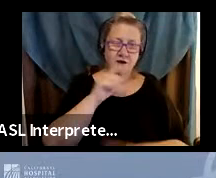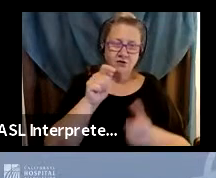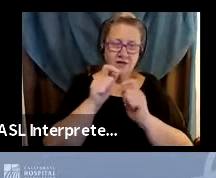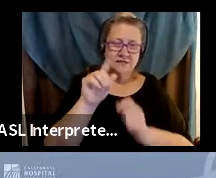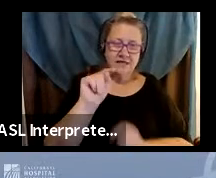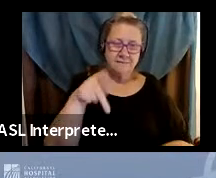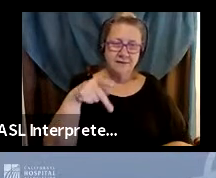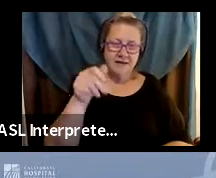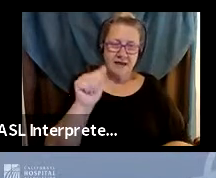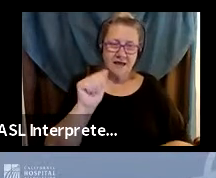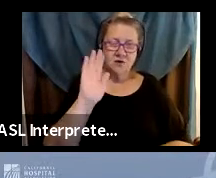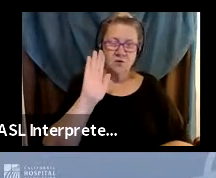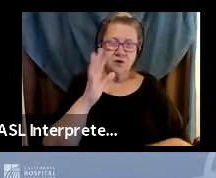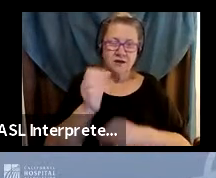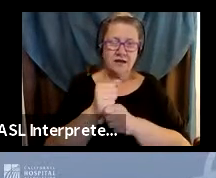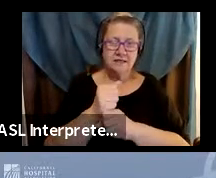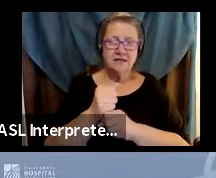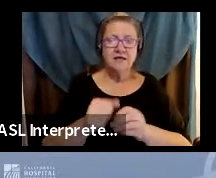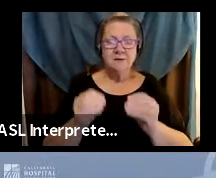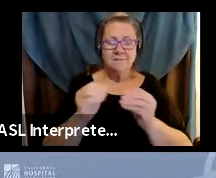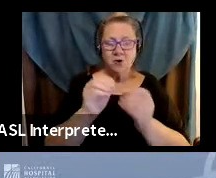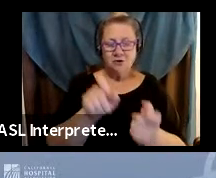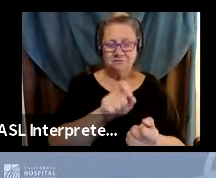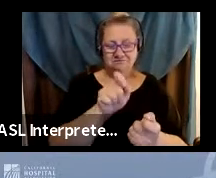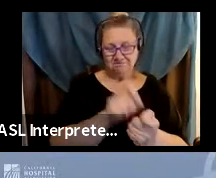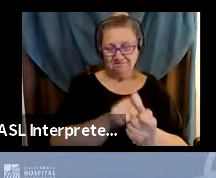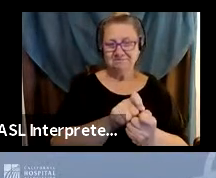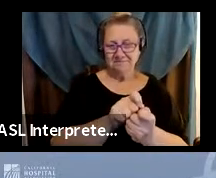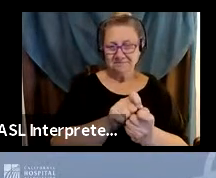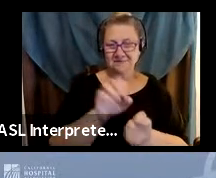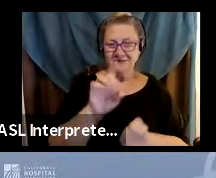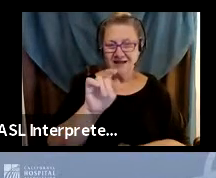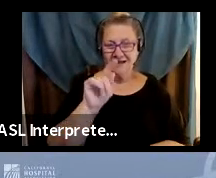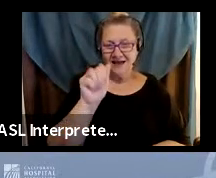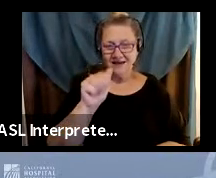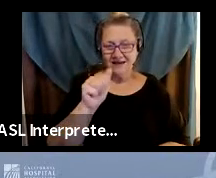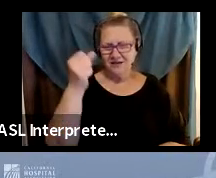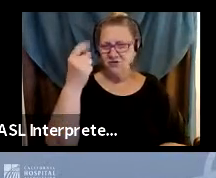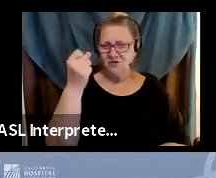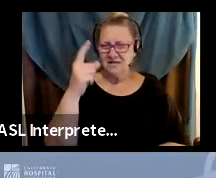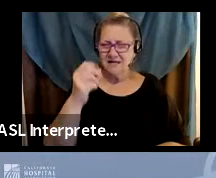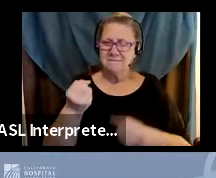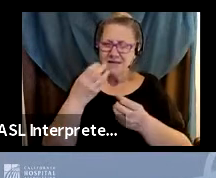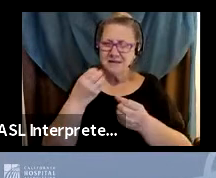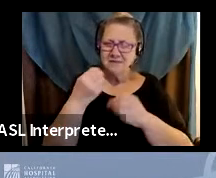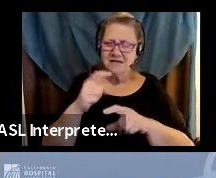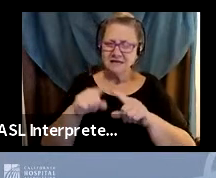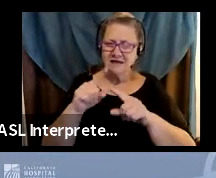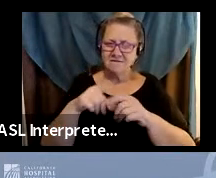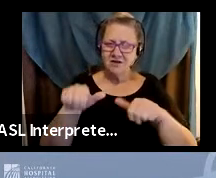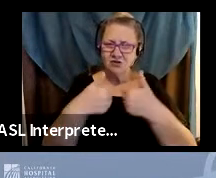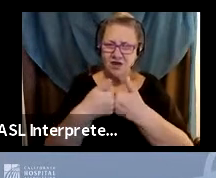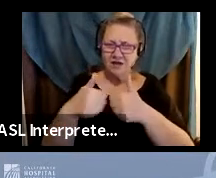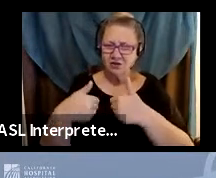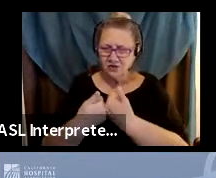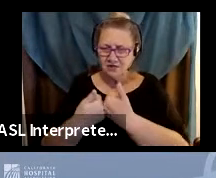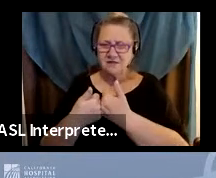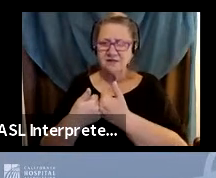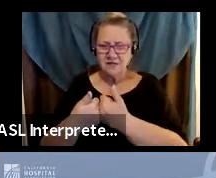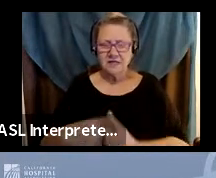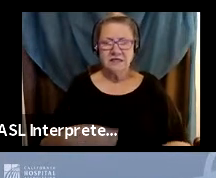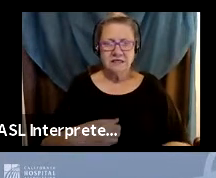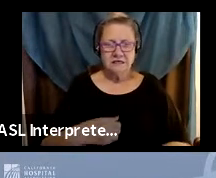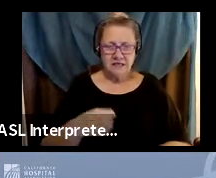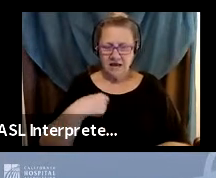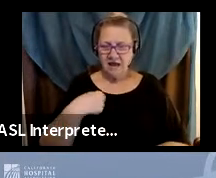more timely and better data. And so I understand there are a lot of challenges, and I'm humbled by learning of those challenges.